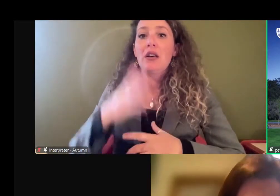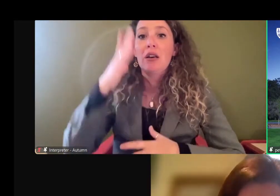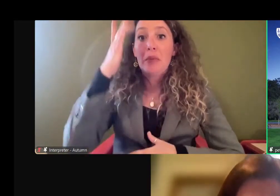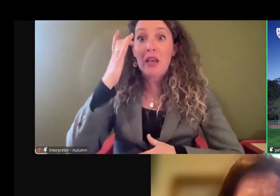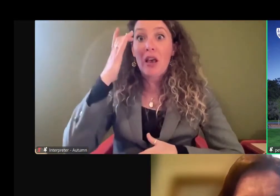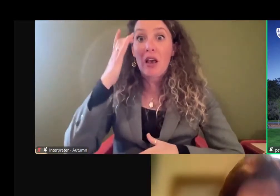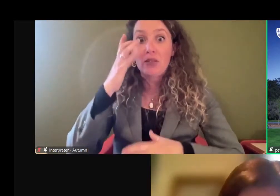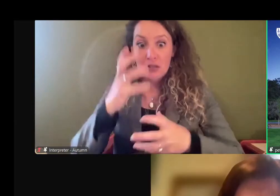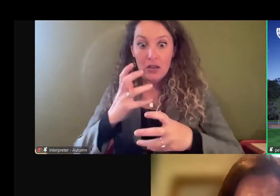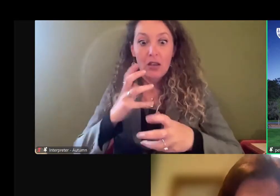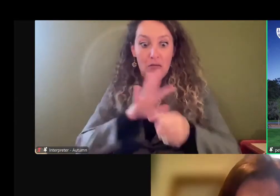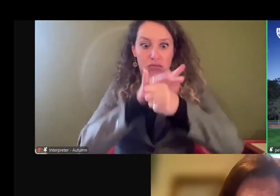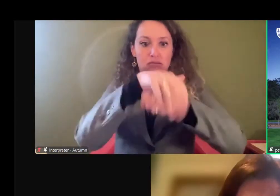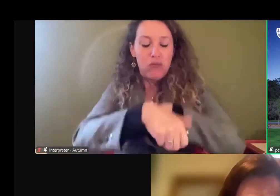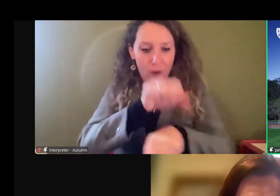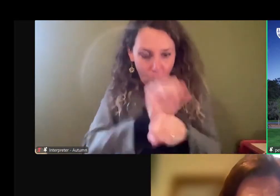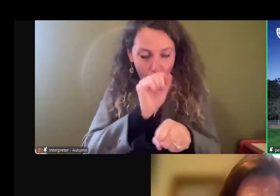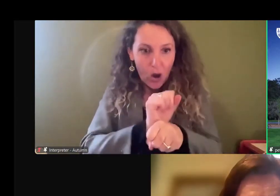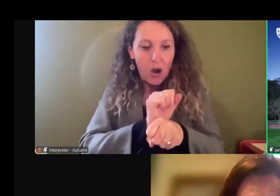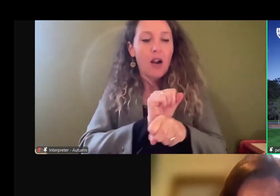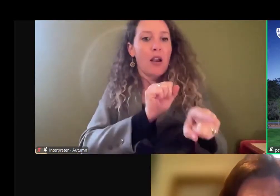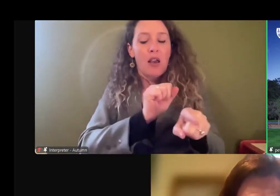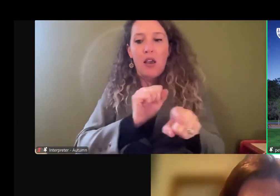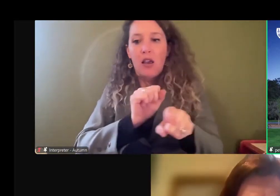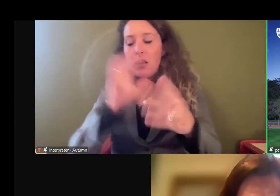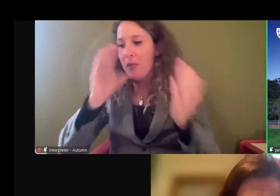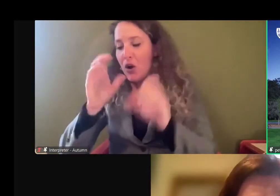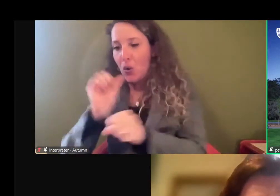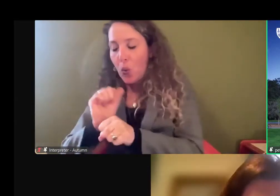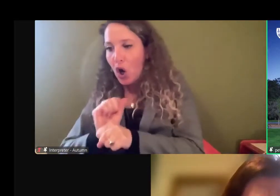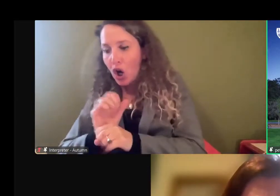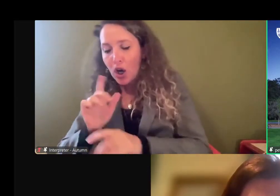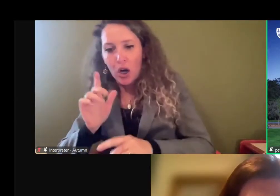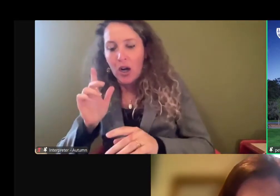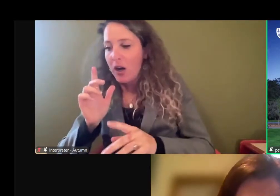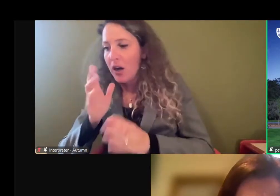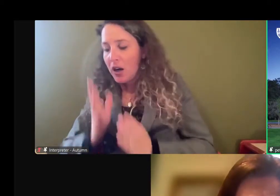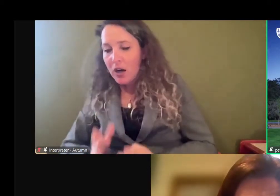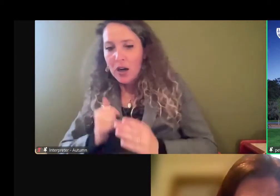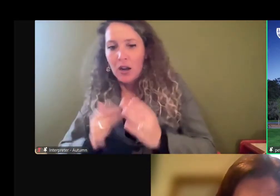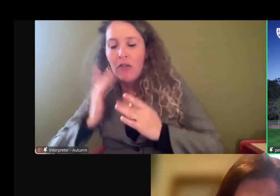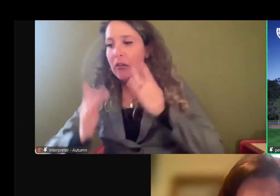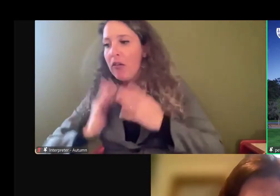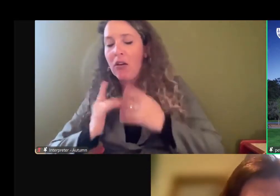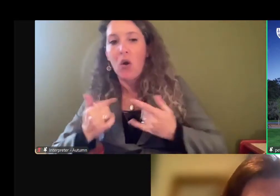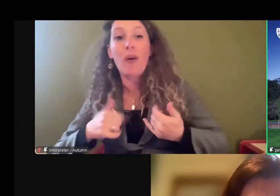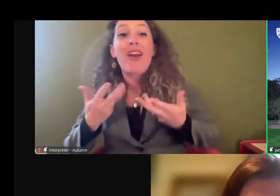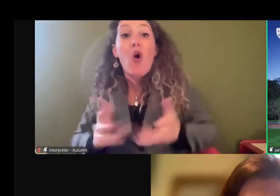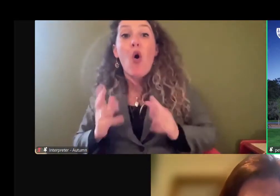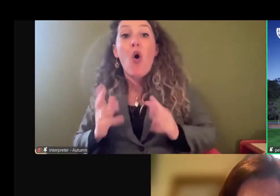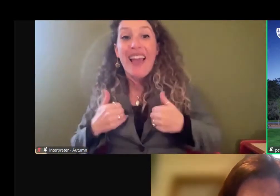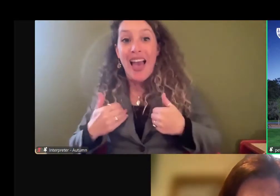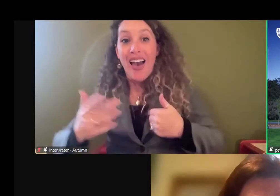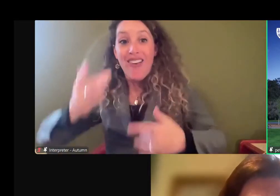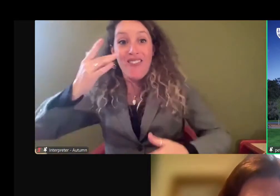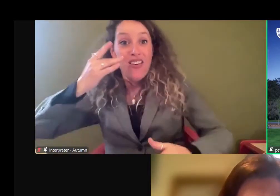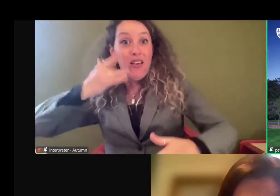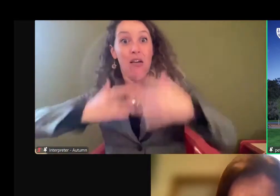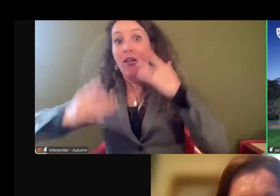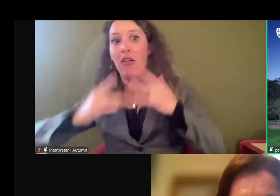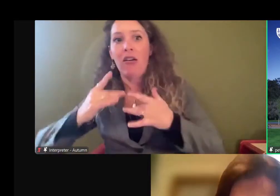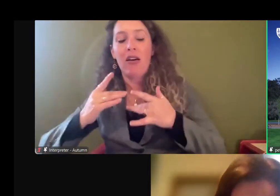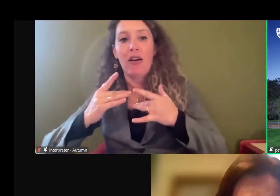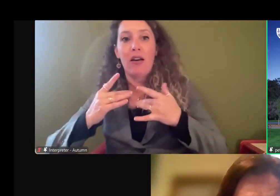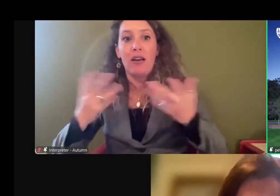work, and we already have a shortage. So Lord knows what we're going to do if they begin mass